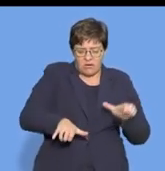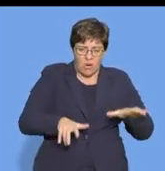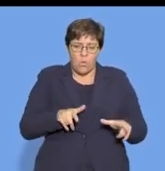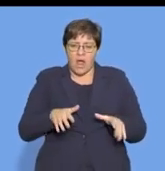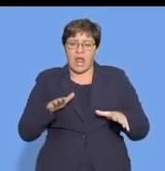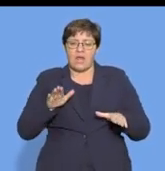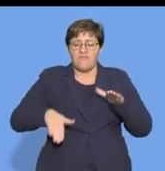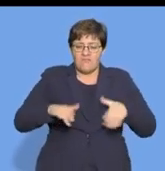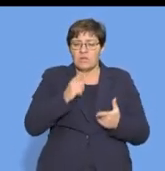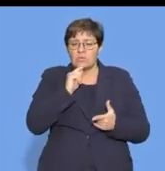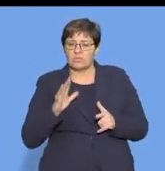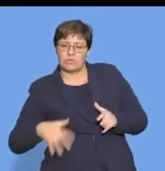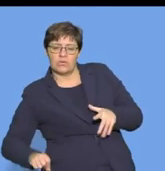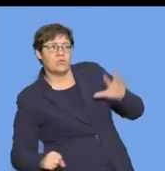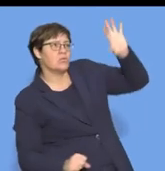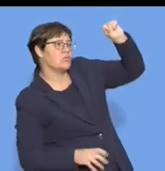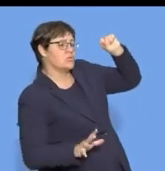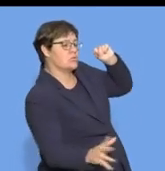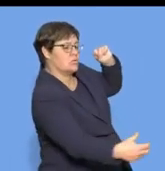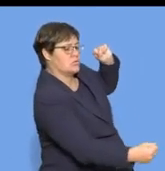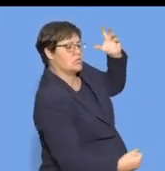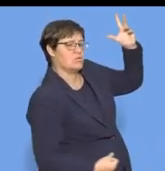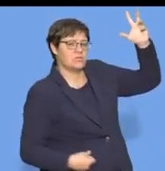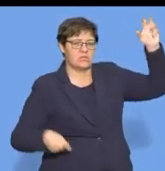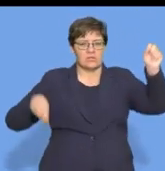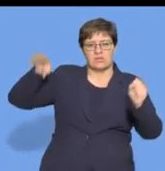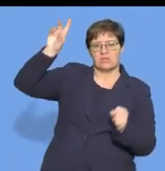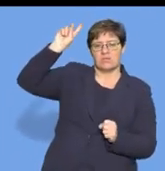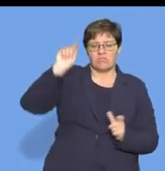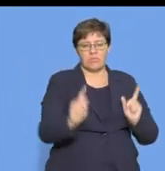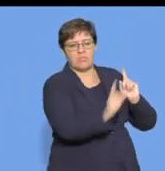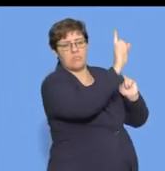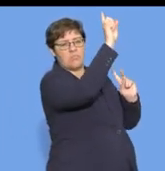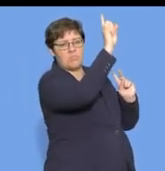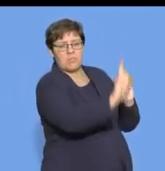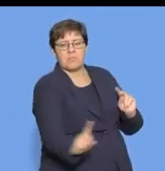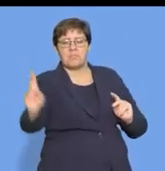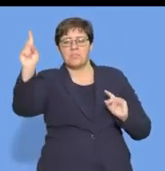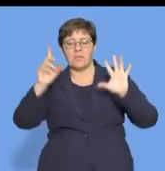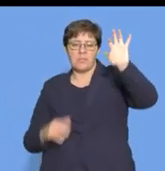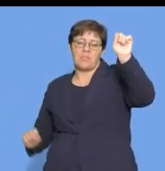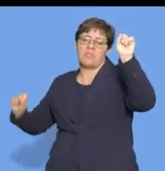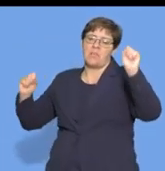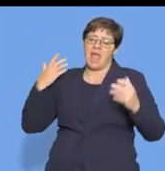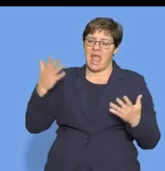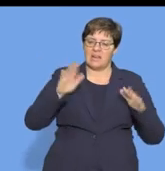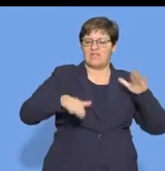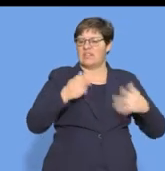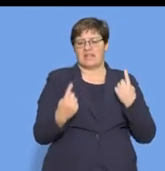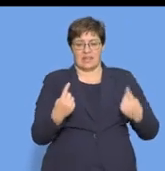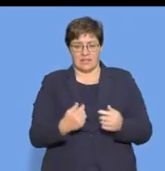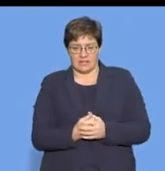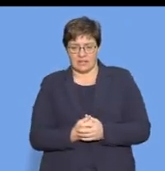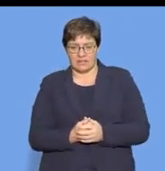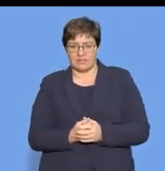to, as part of their habitat, and so they were able to then swing from branch to branch. Okay, and